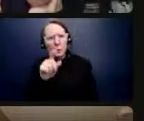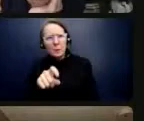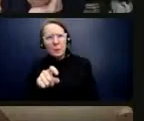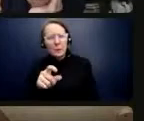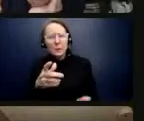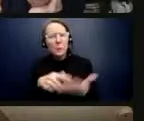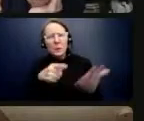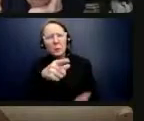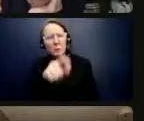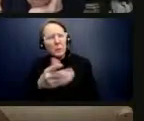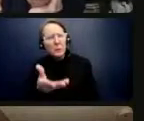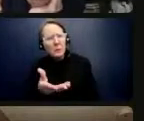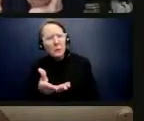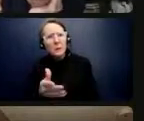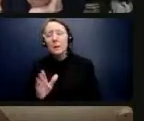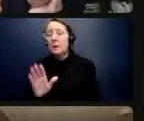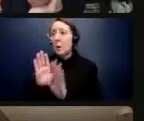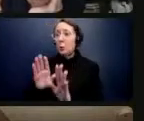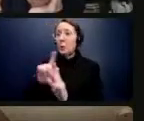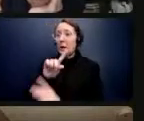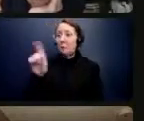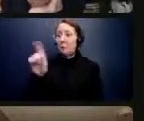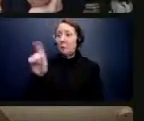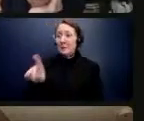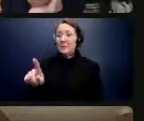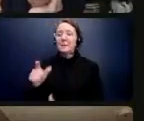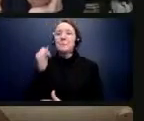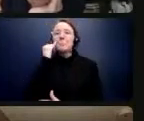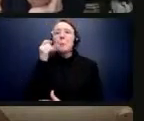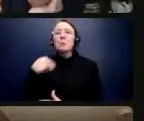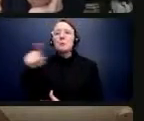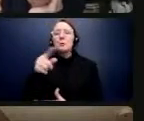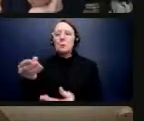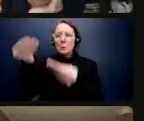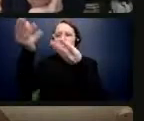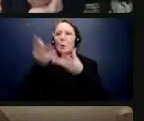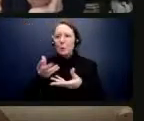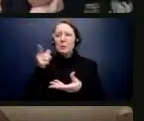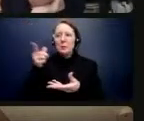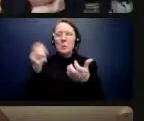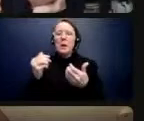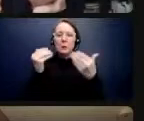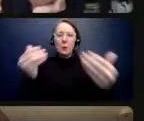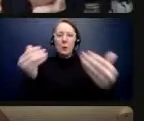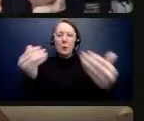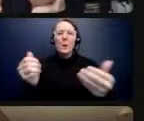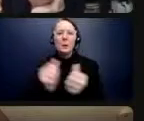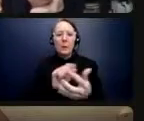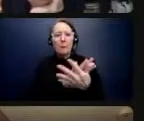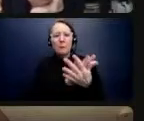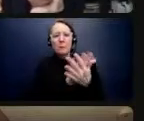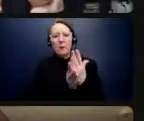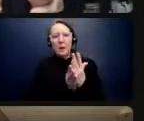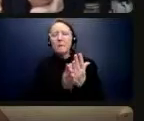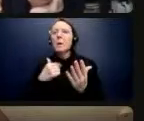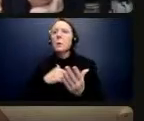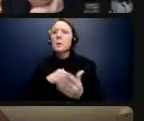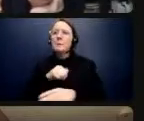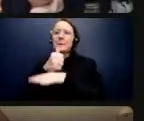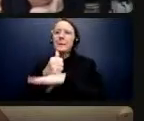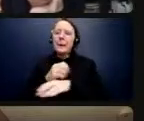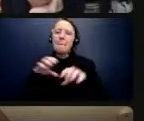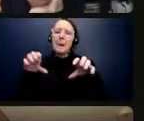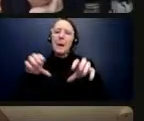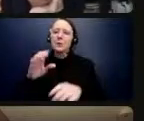need? Great question. So if you guys gave us the direction that you'd like to move forward on these items, we'd have an action item for you on your